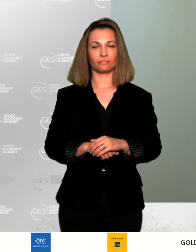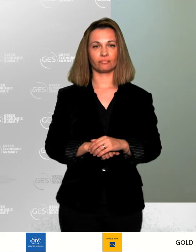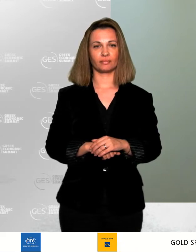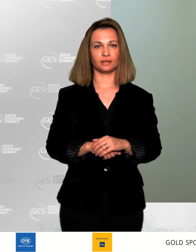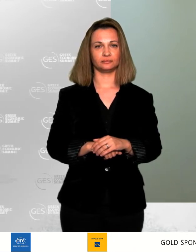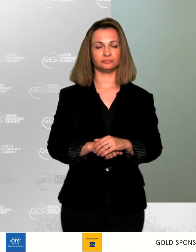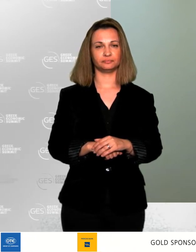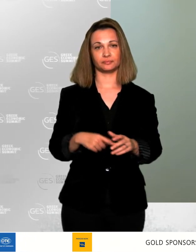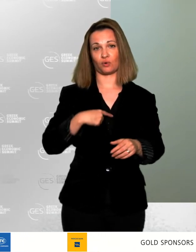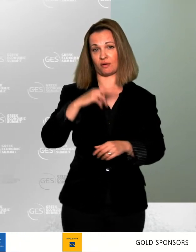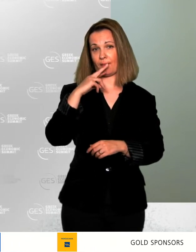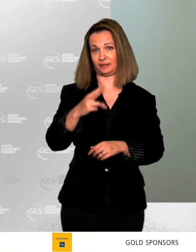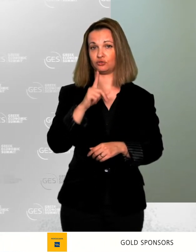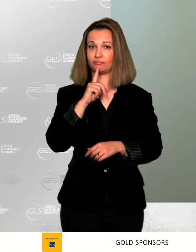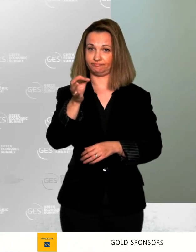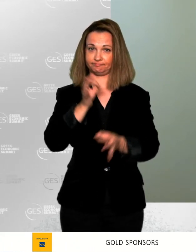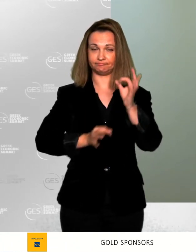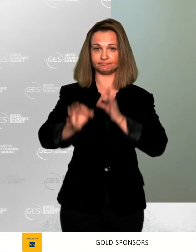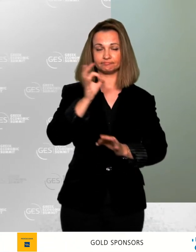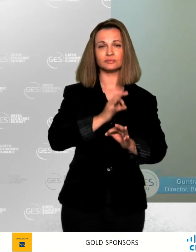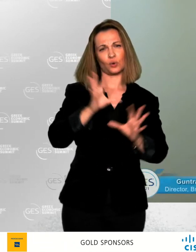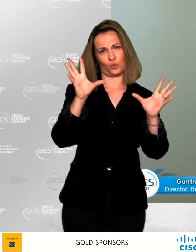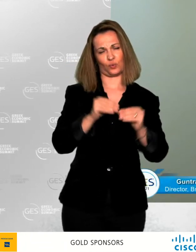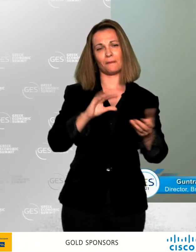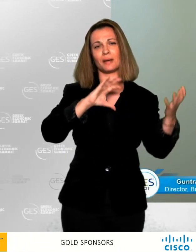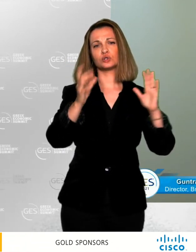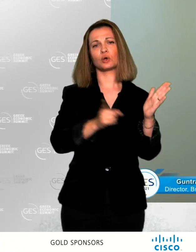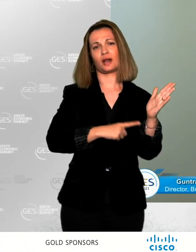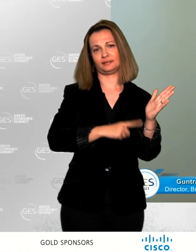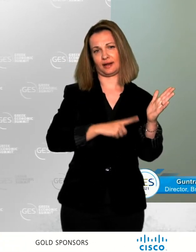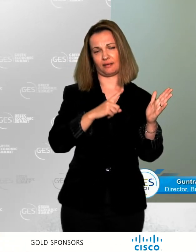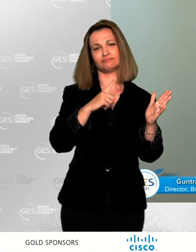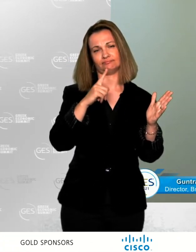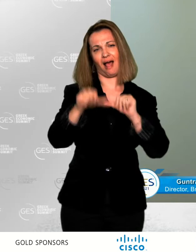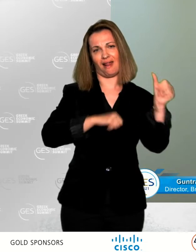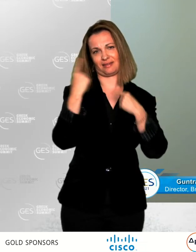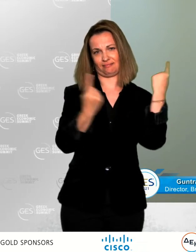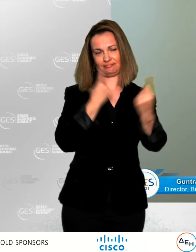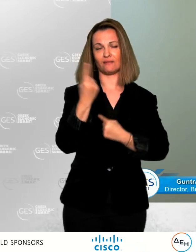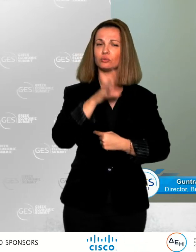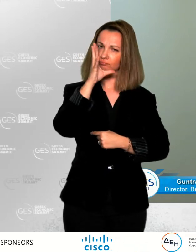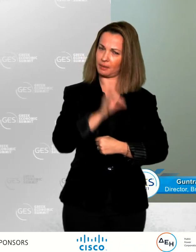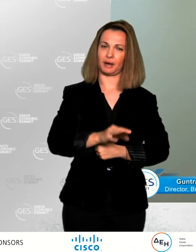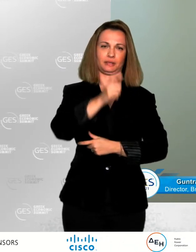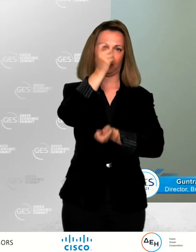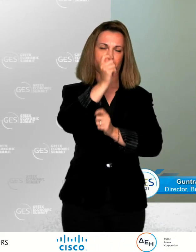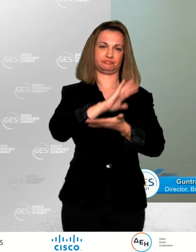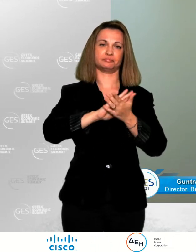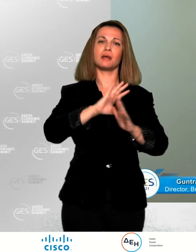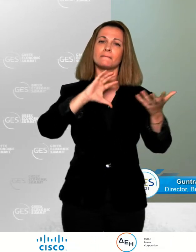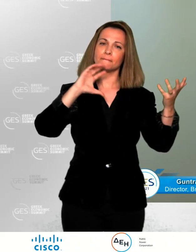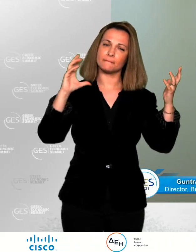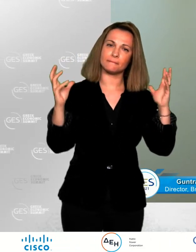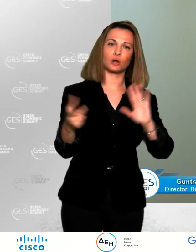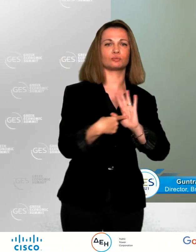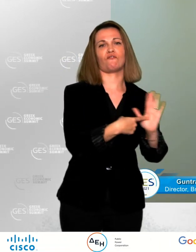that climate change is a global phenomenon and therefore requires global collaboration. And, I have